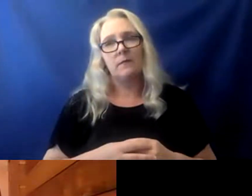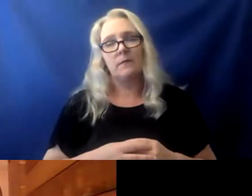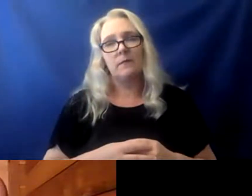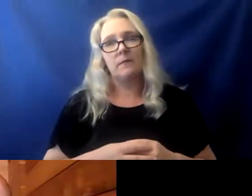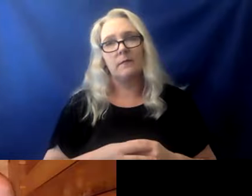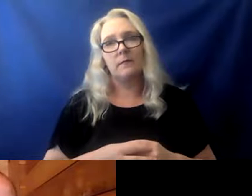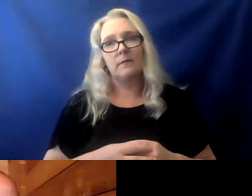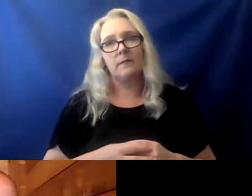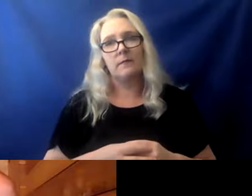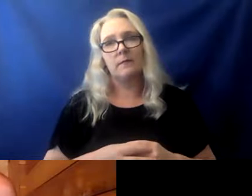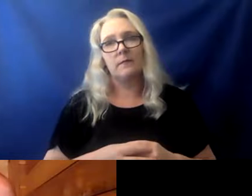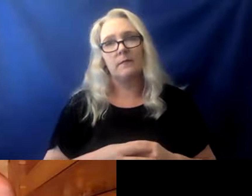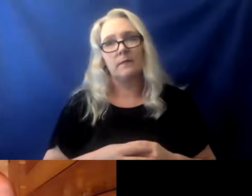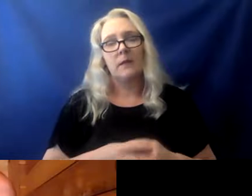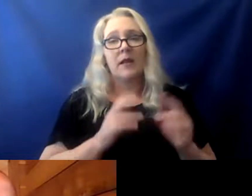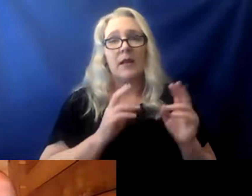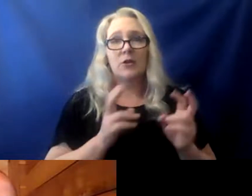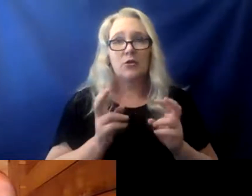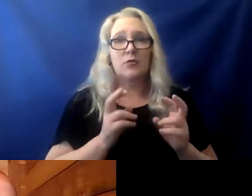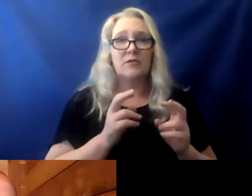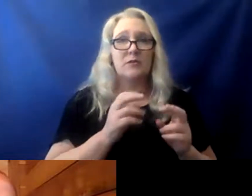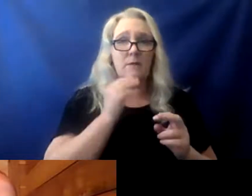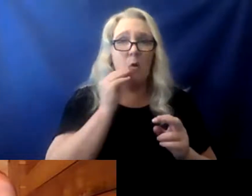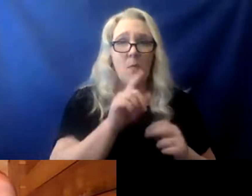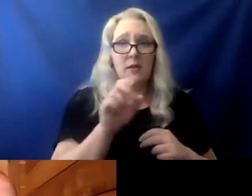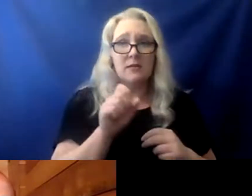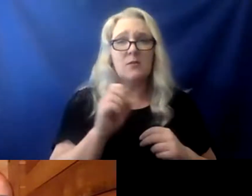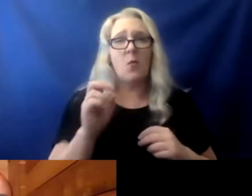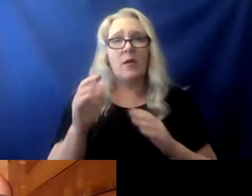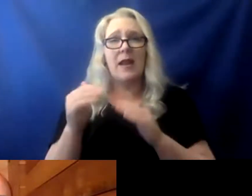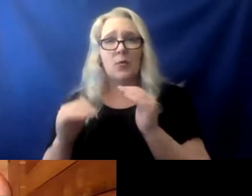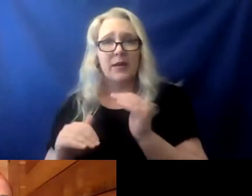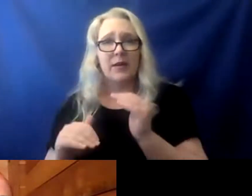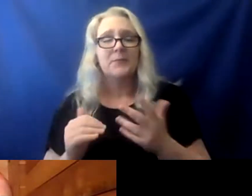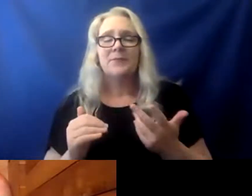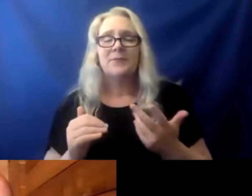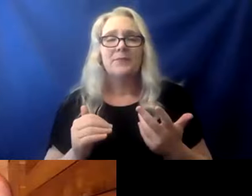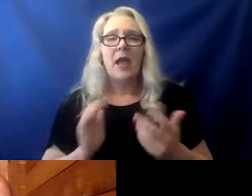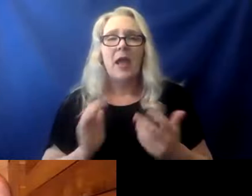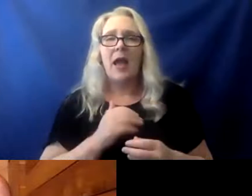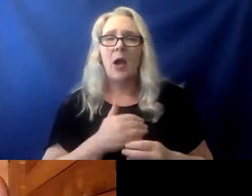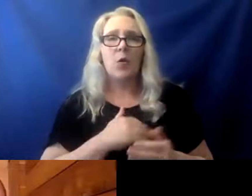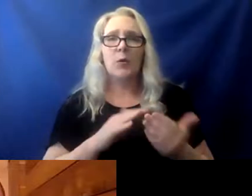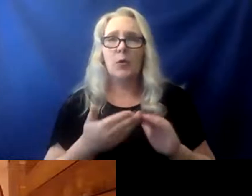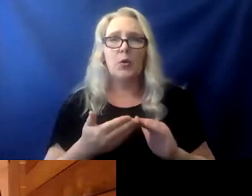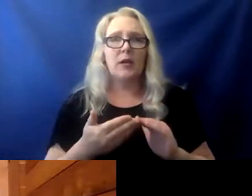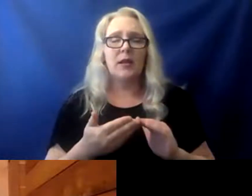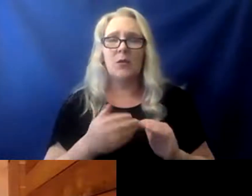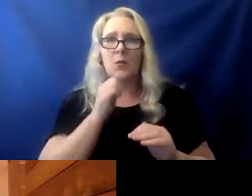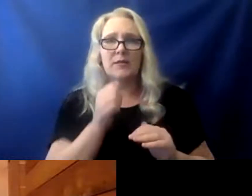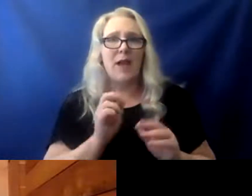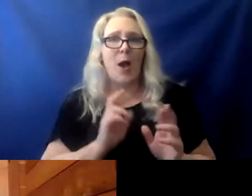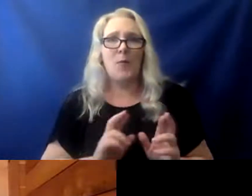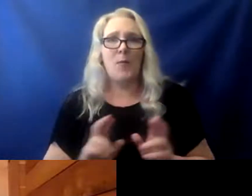homelessness, you know, issues of equity, I don't think our community was well prepared when the HCBS spending